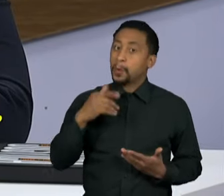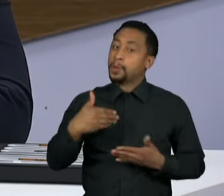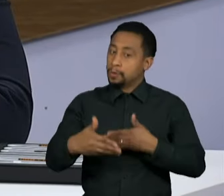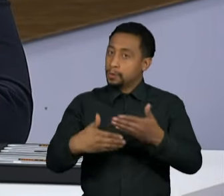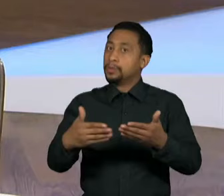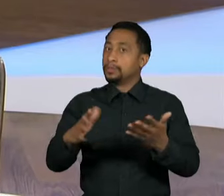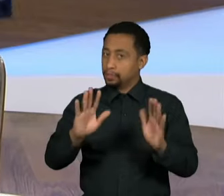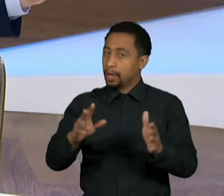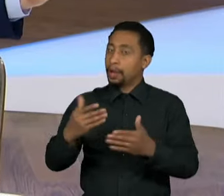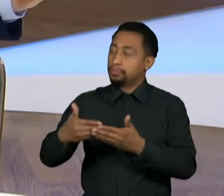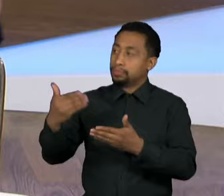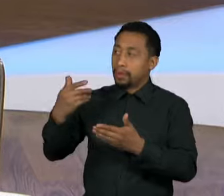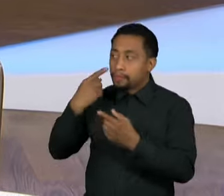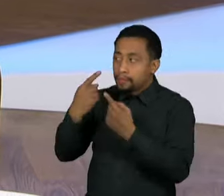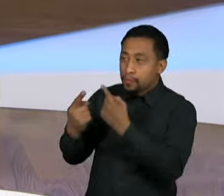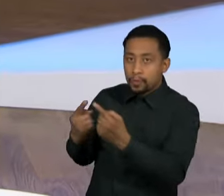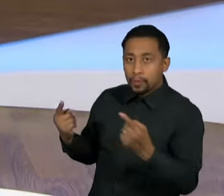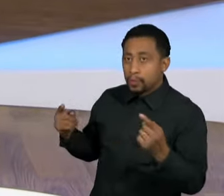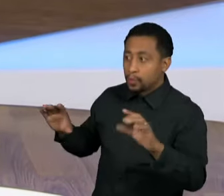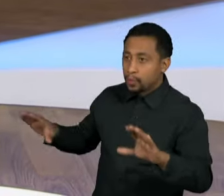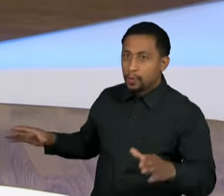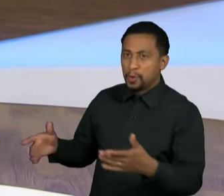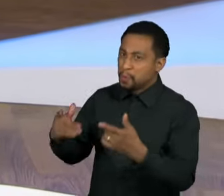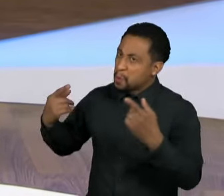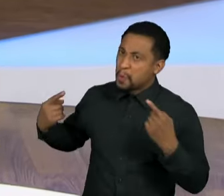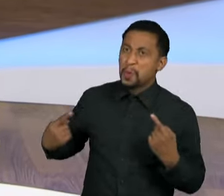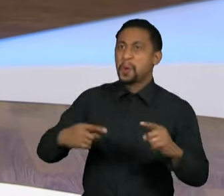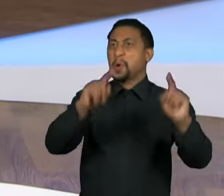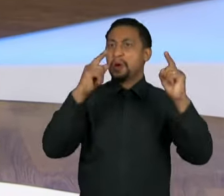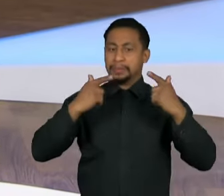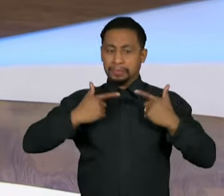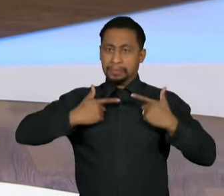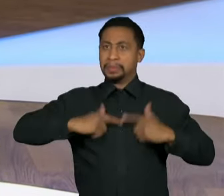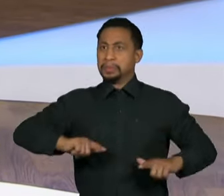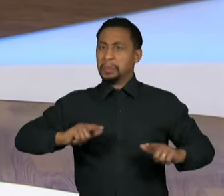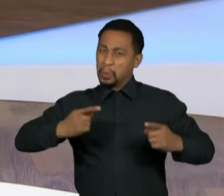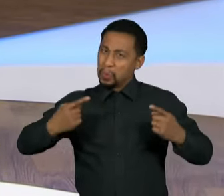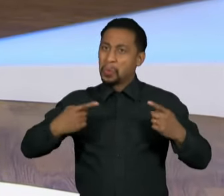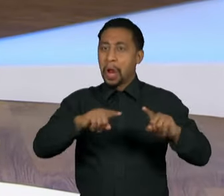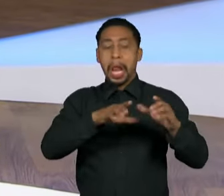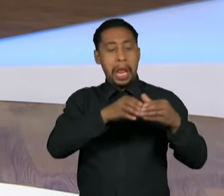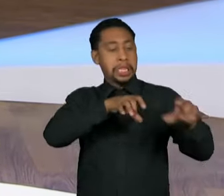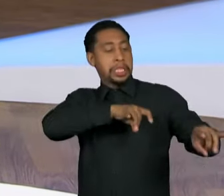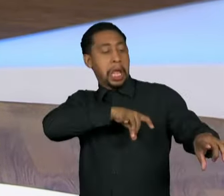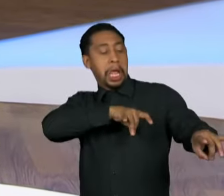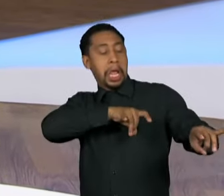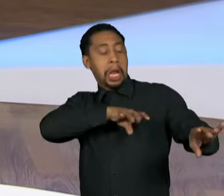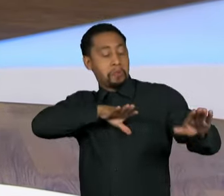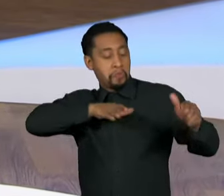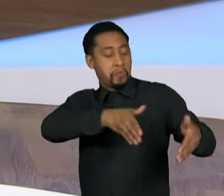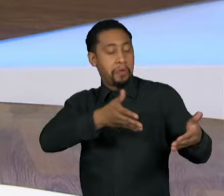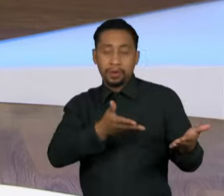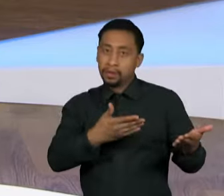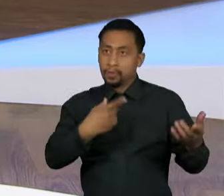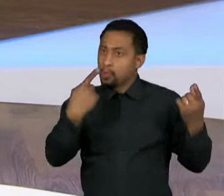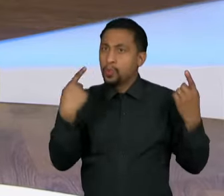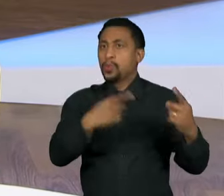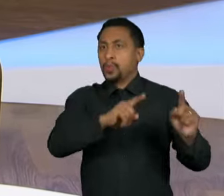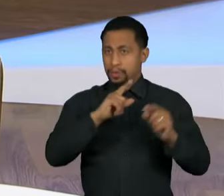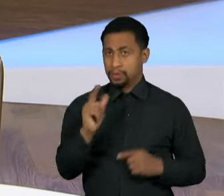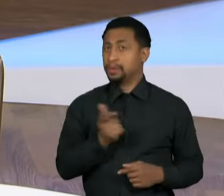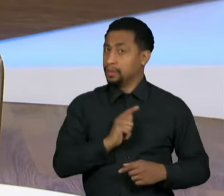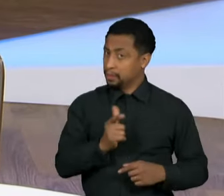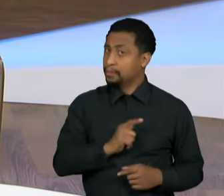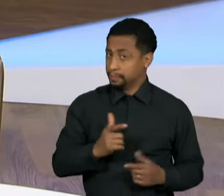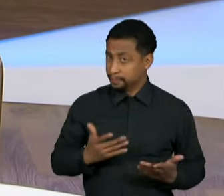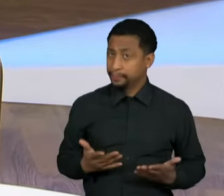seen for the kind of backlash against neutrality, technocratic expertise. And so I think we have